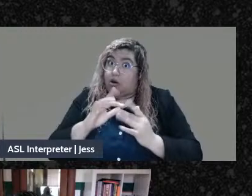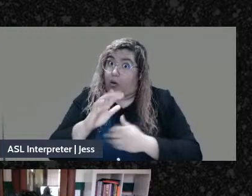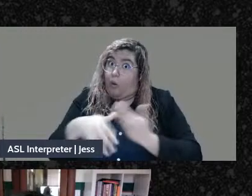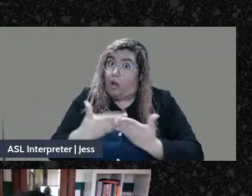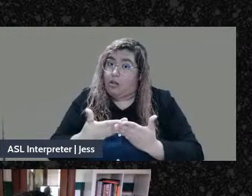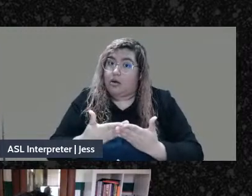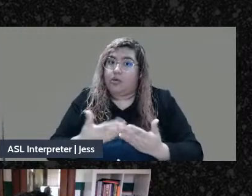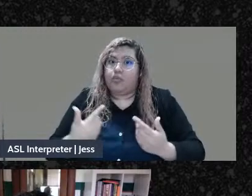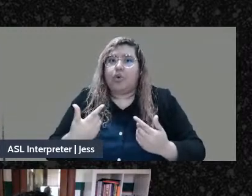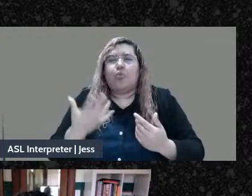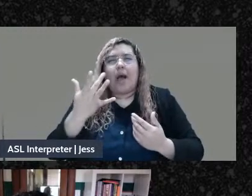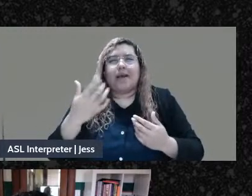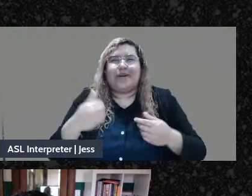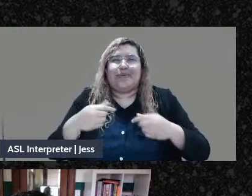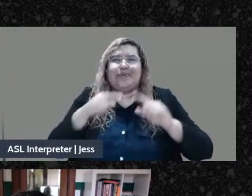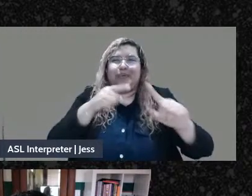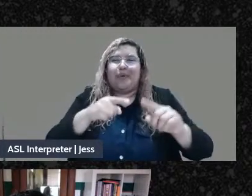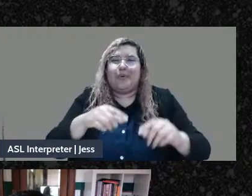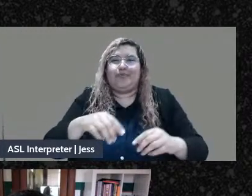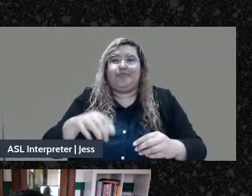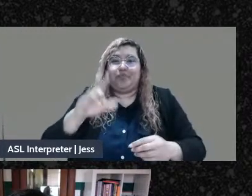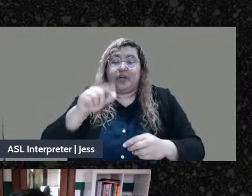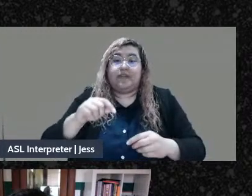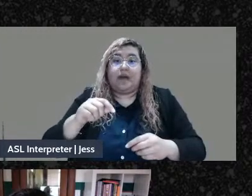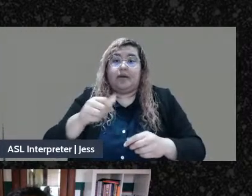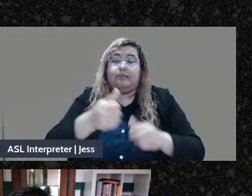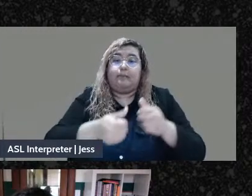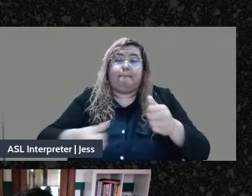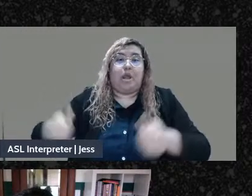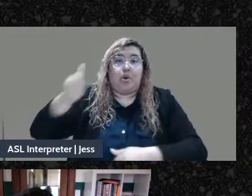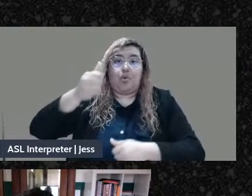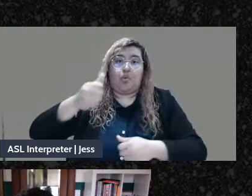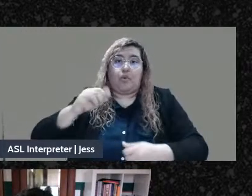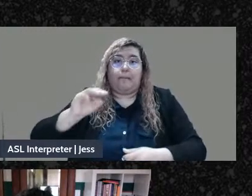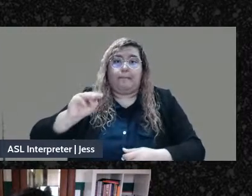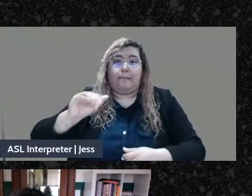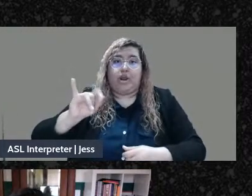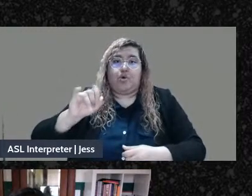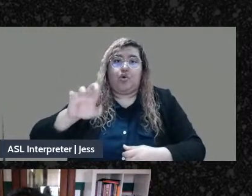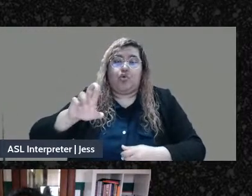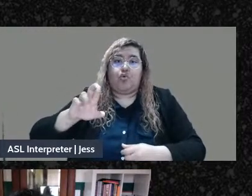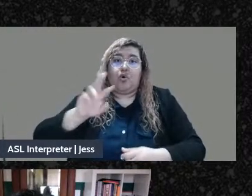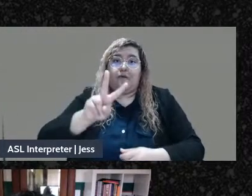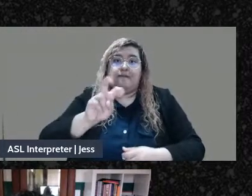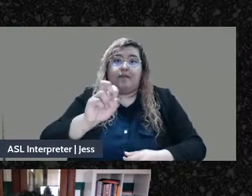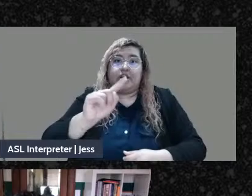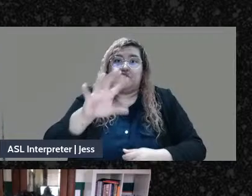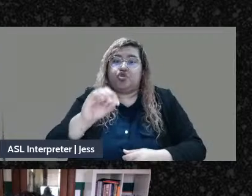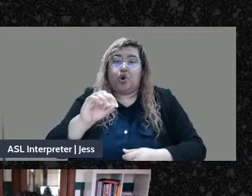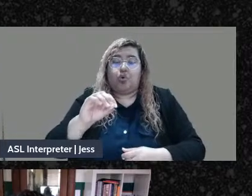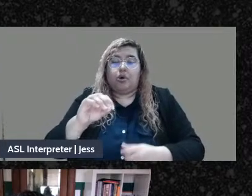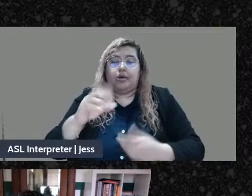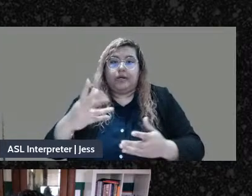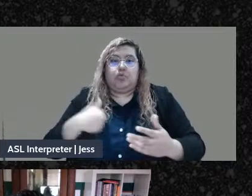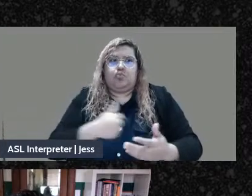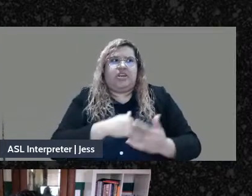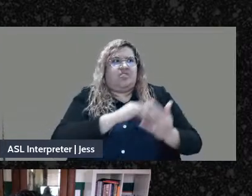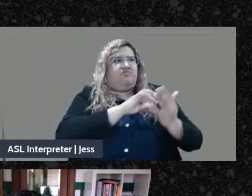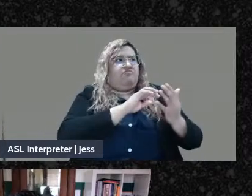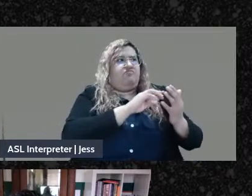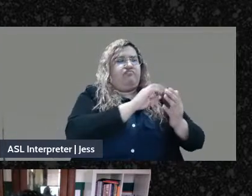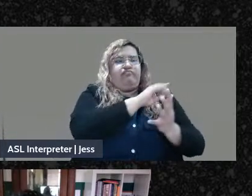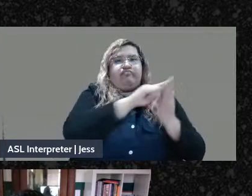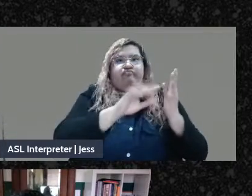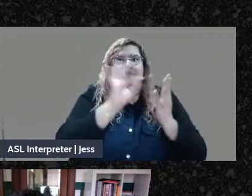to override a mayoral veto. So we did a Labor Day override to every single council district. Like you can do that in Seattle because of the size